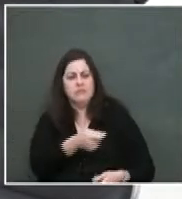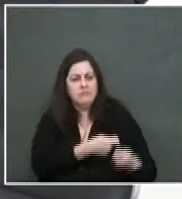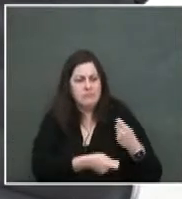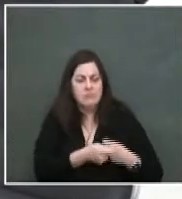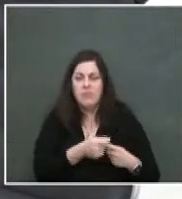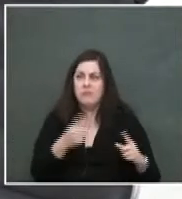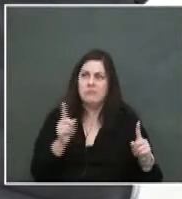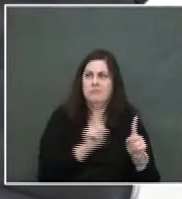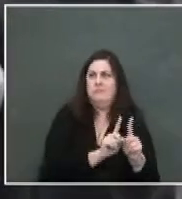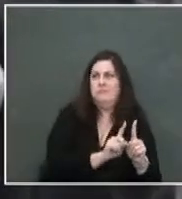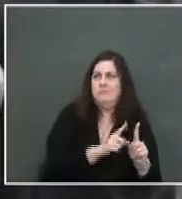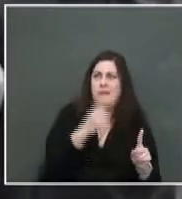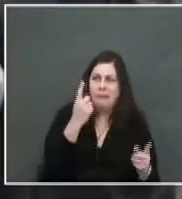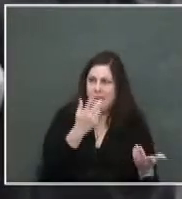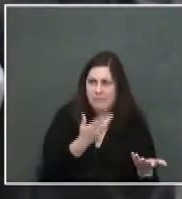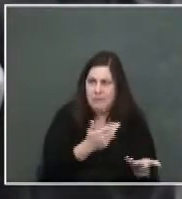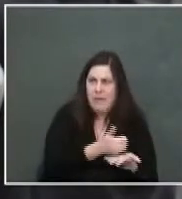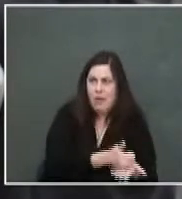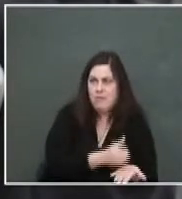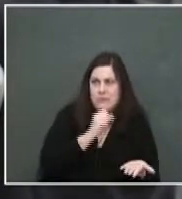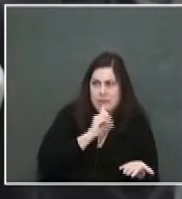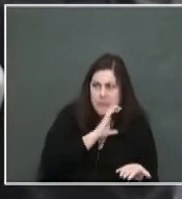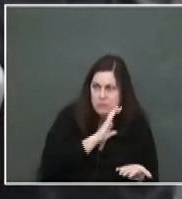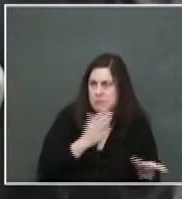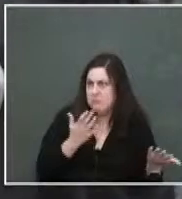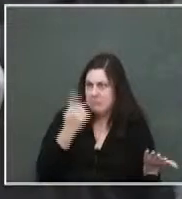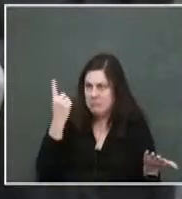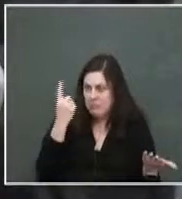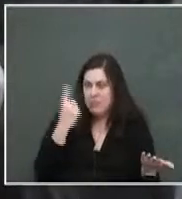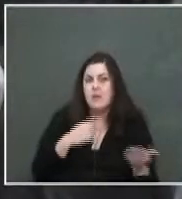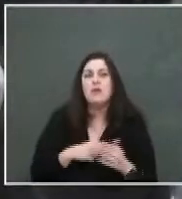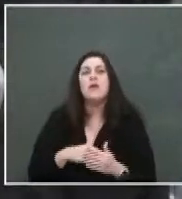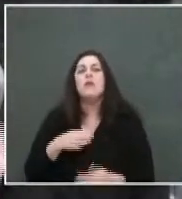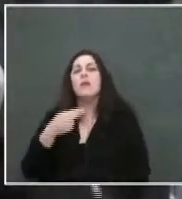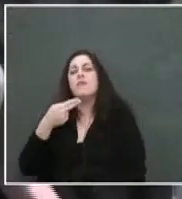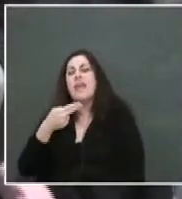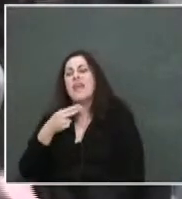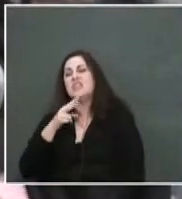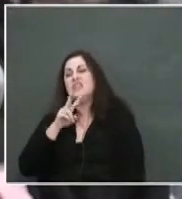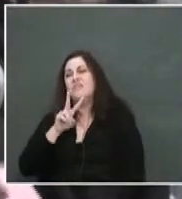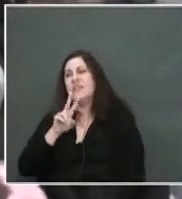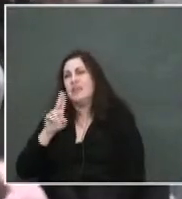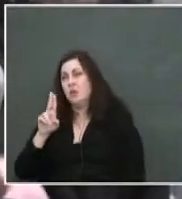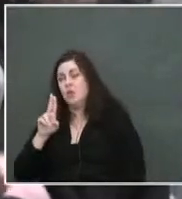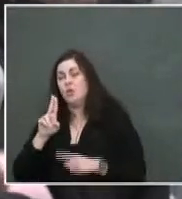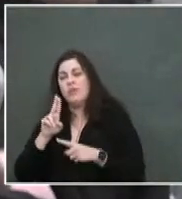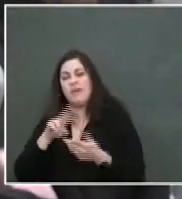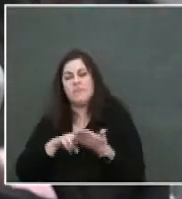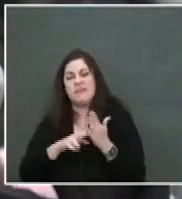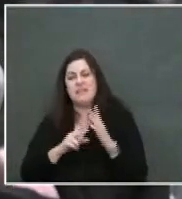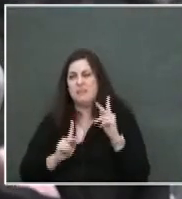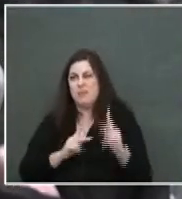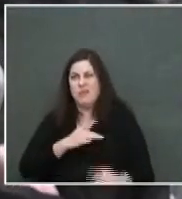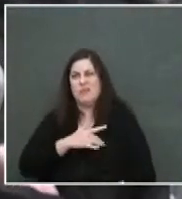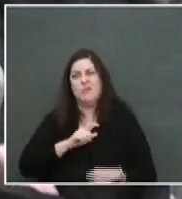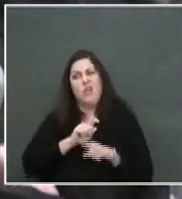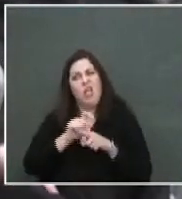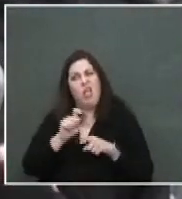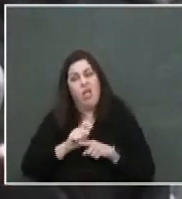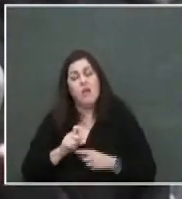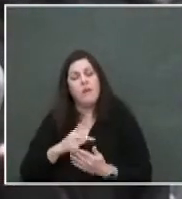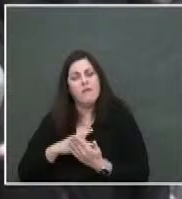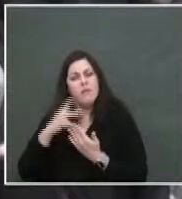resources. Yes, ma'am. And we do have for what we call HVUs, high volume users, we do have programs in